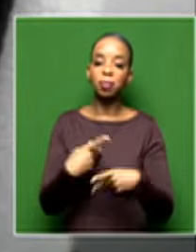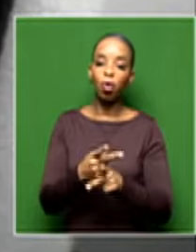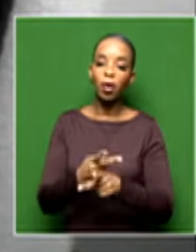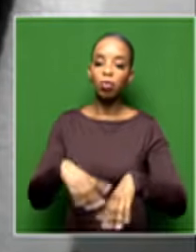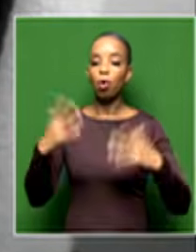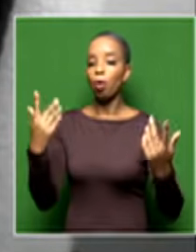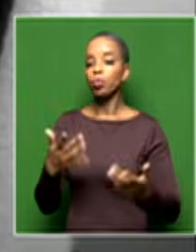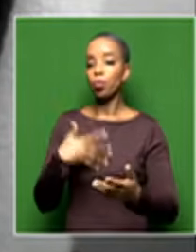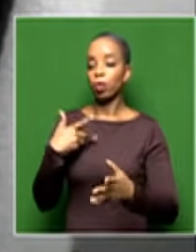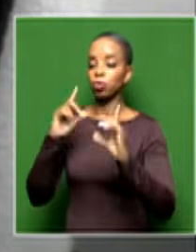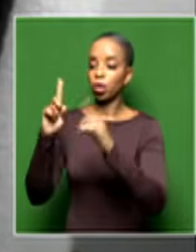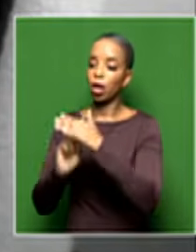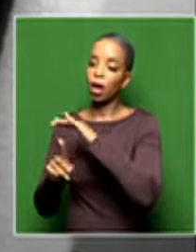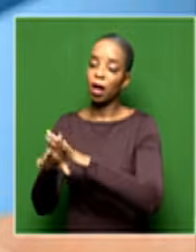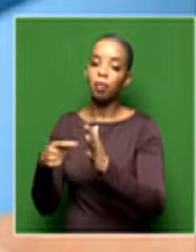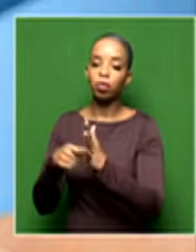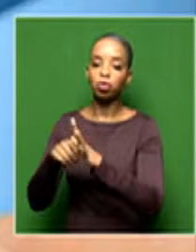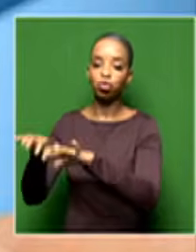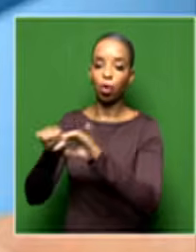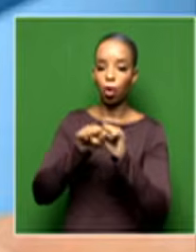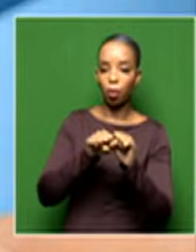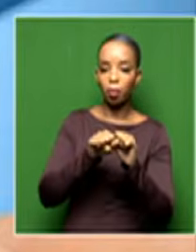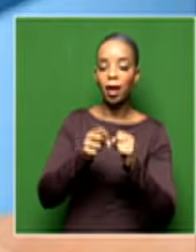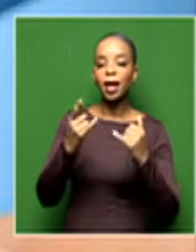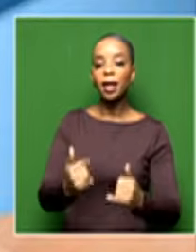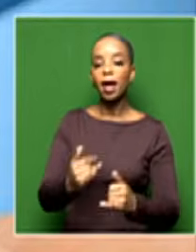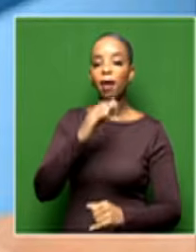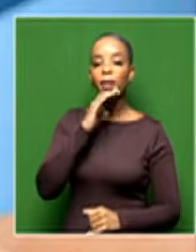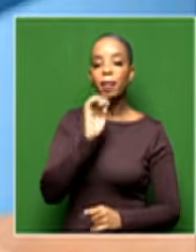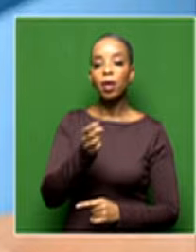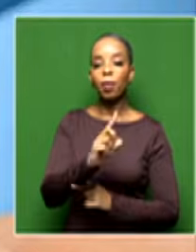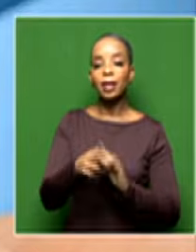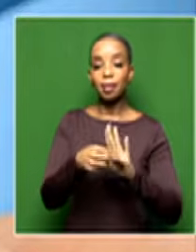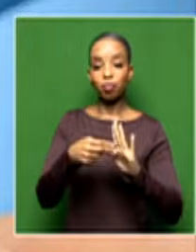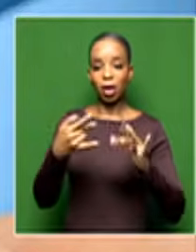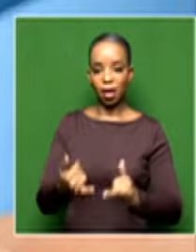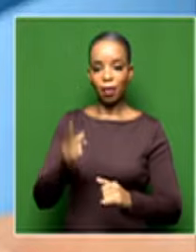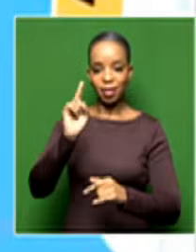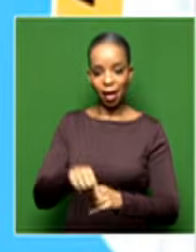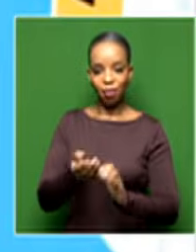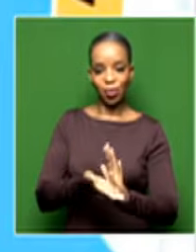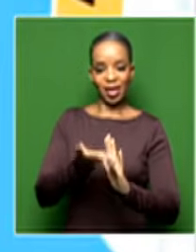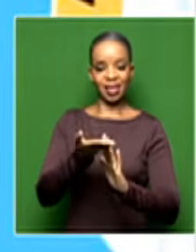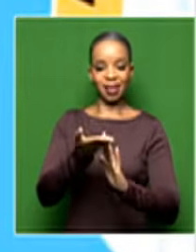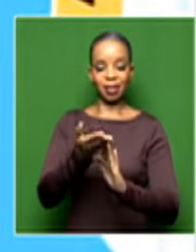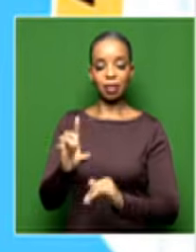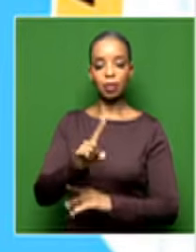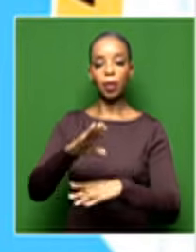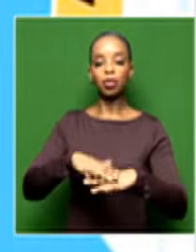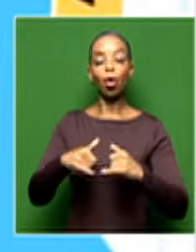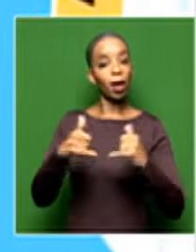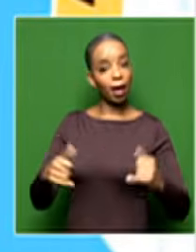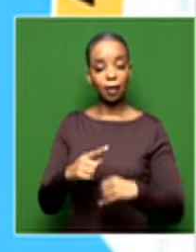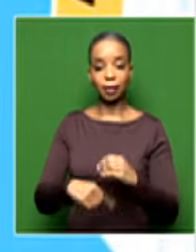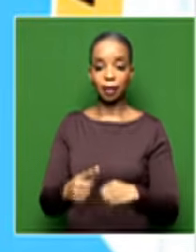example. So brands are becoming very aware that they need to increase what online purchase is about and its ability